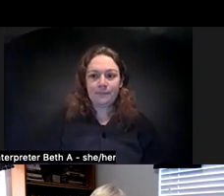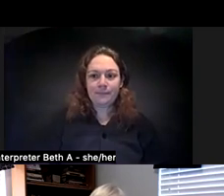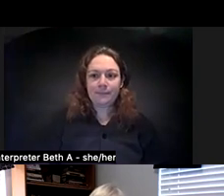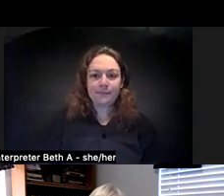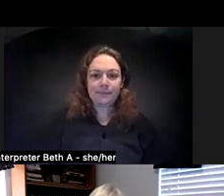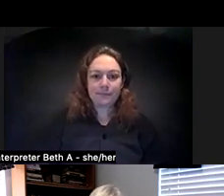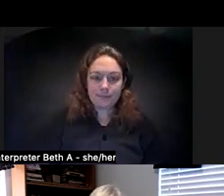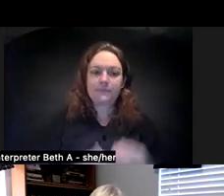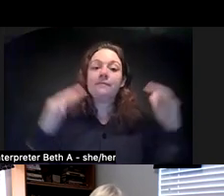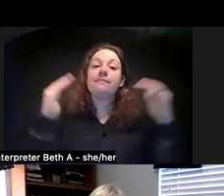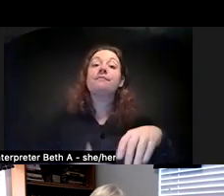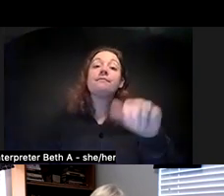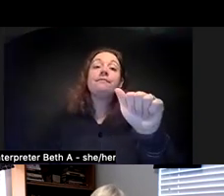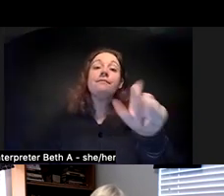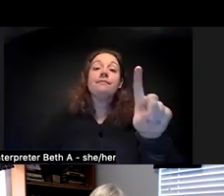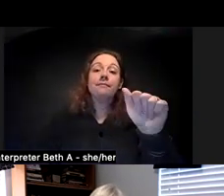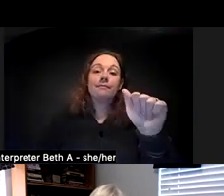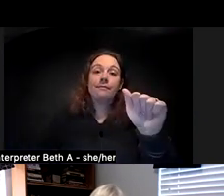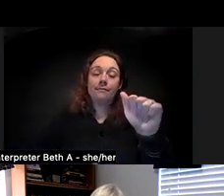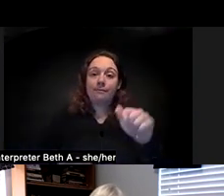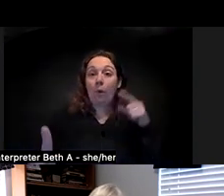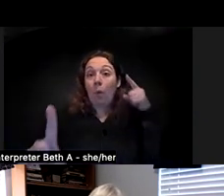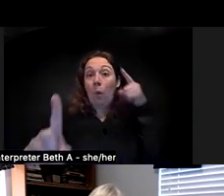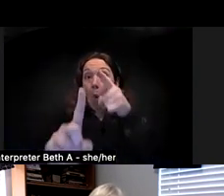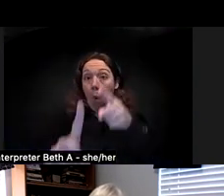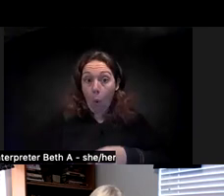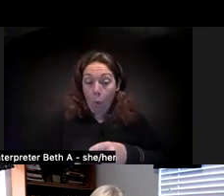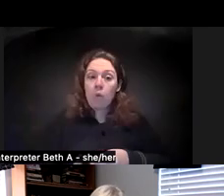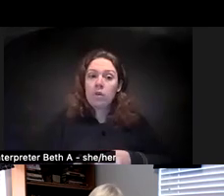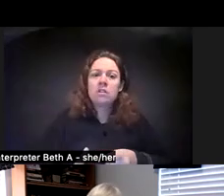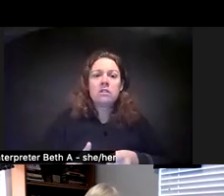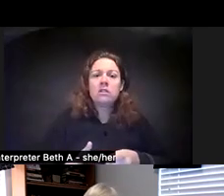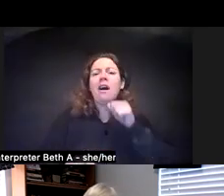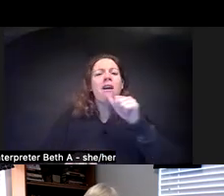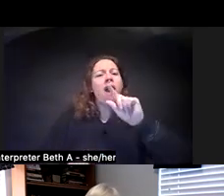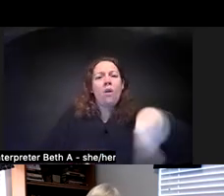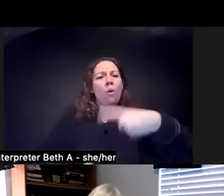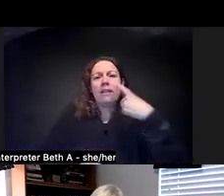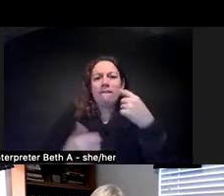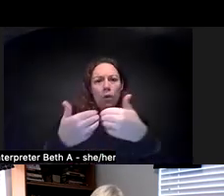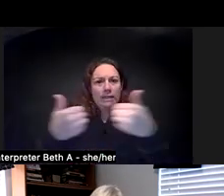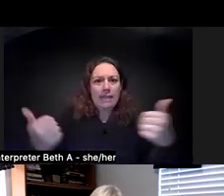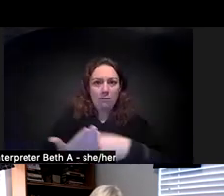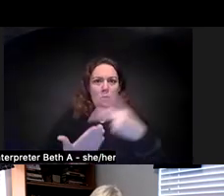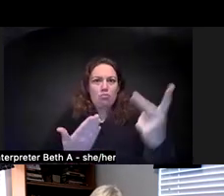The ADA's goals go well beyond separate programs. And this is the same for Section